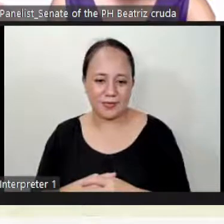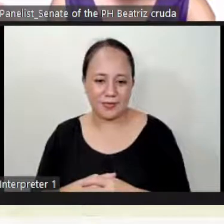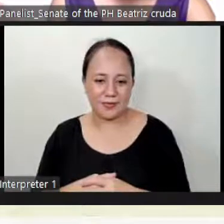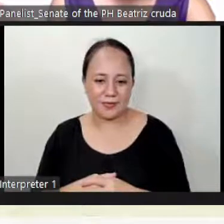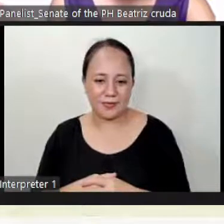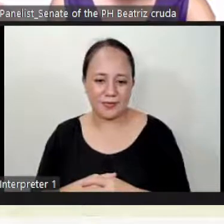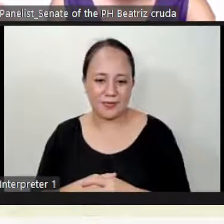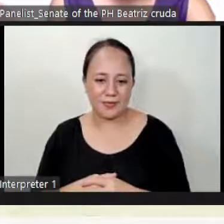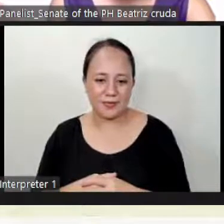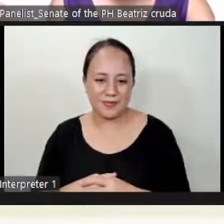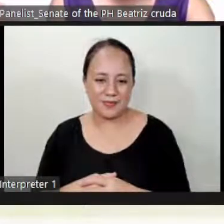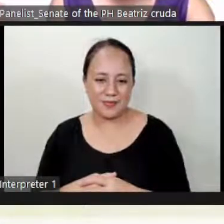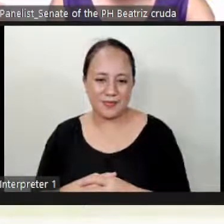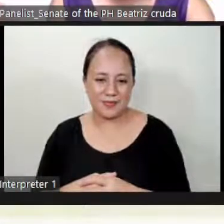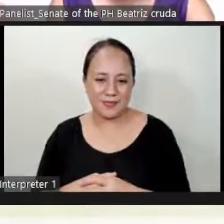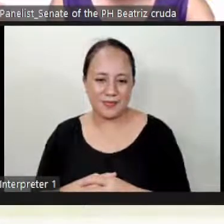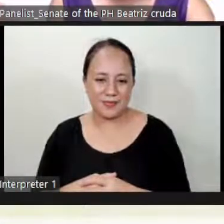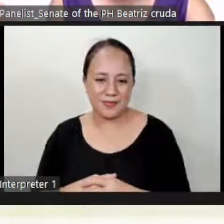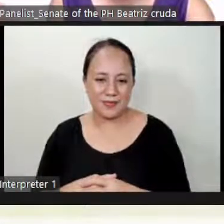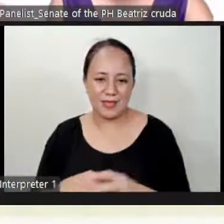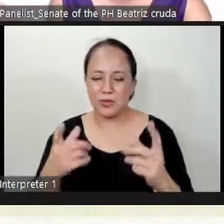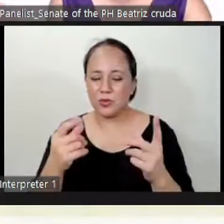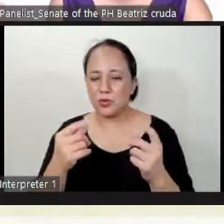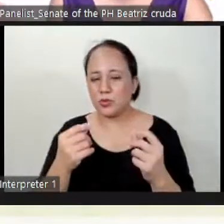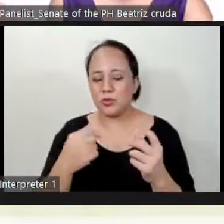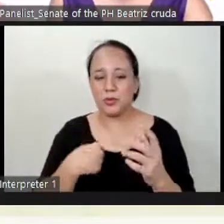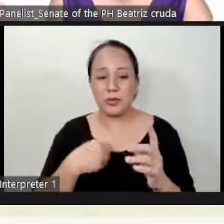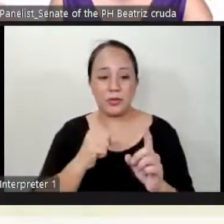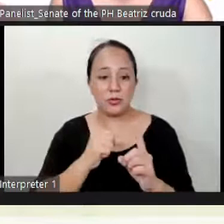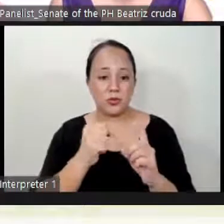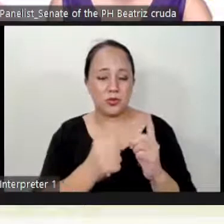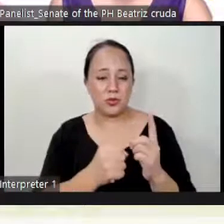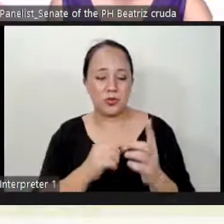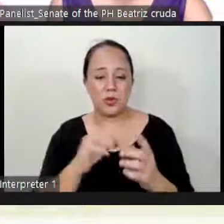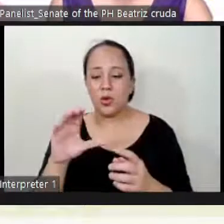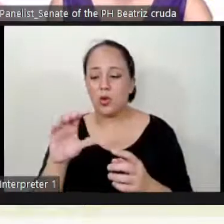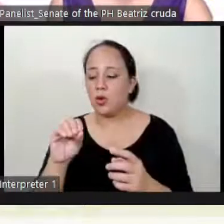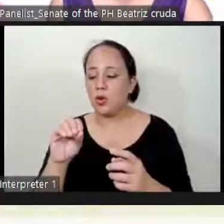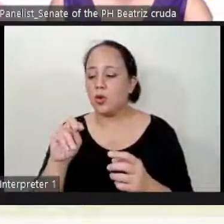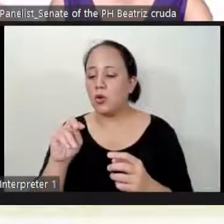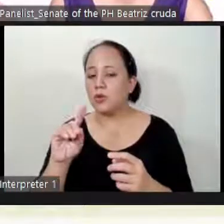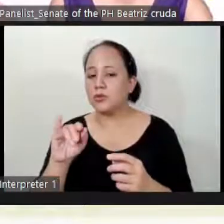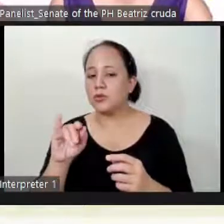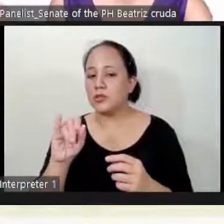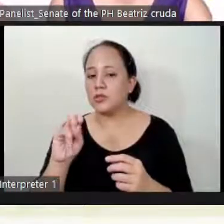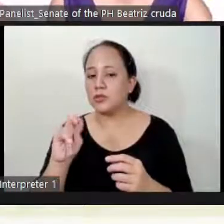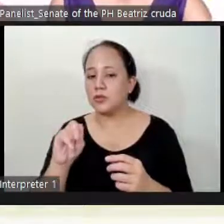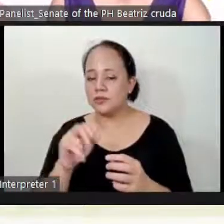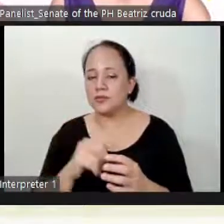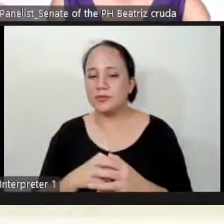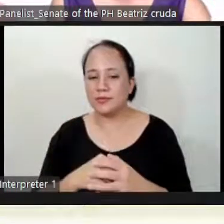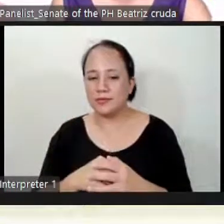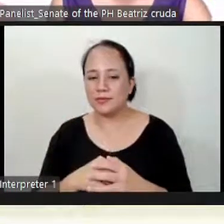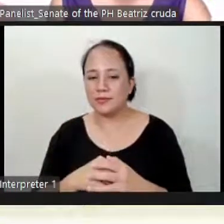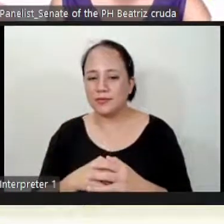act on impending conditions early.